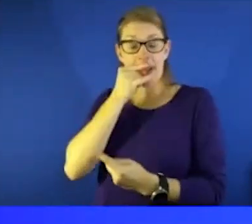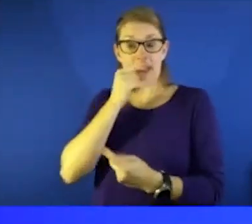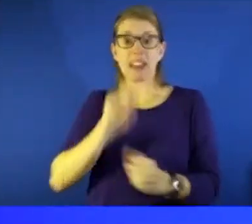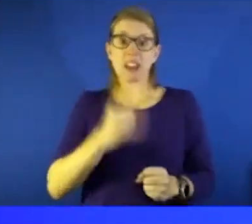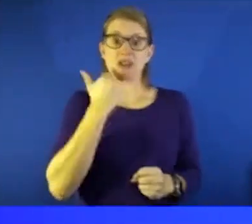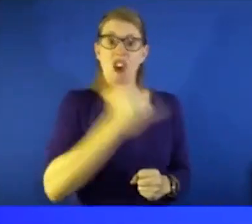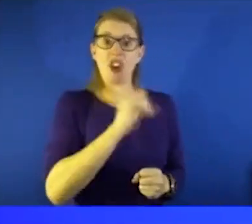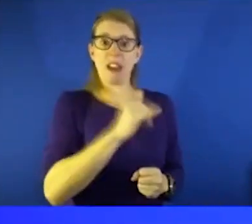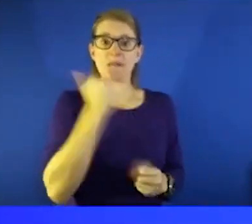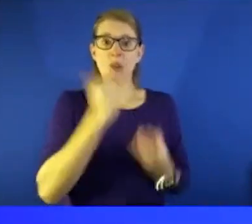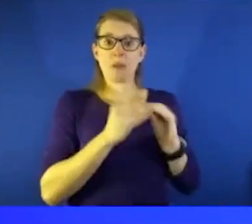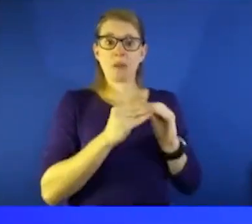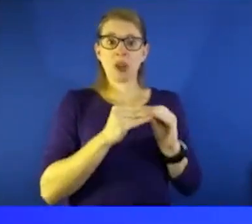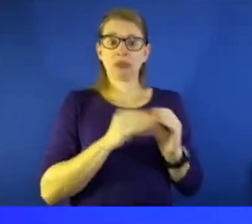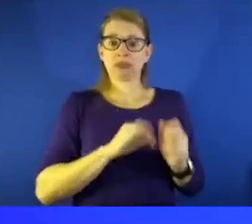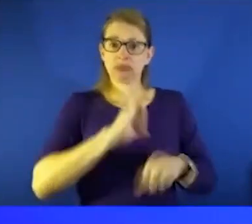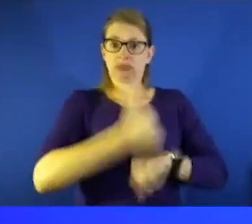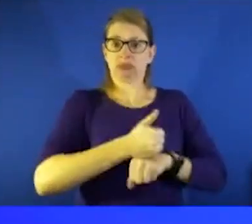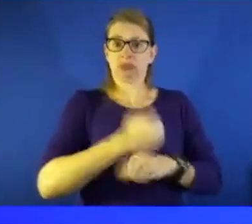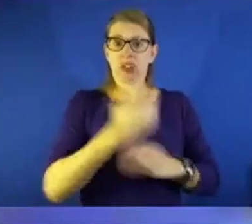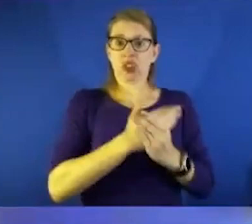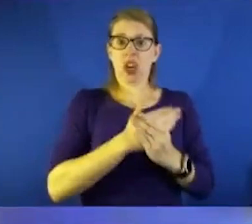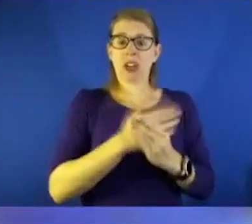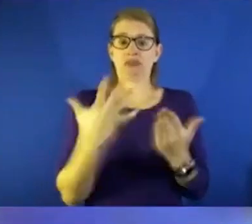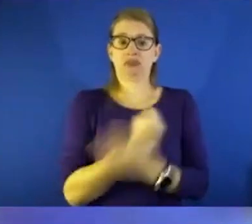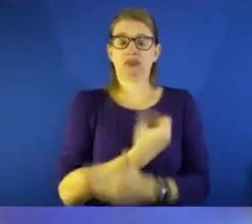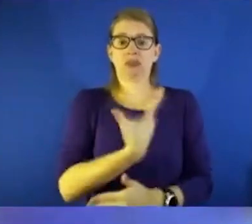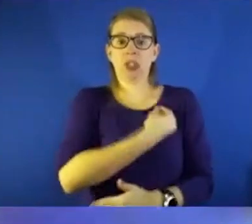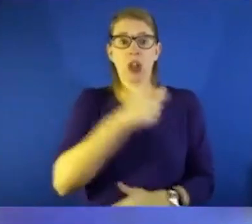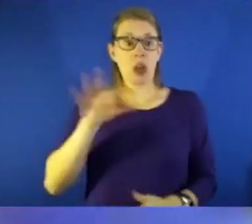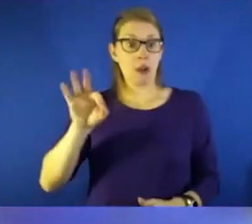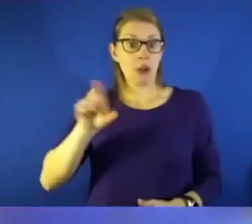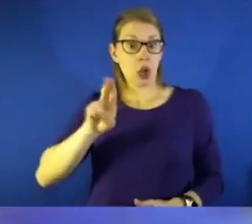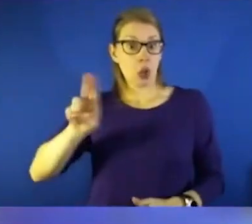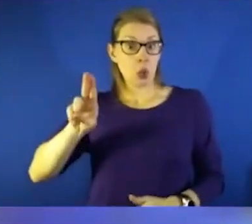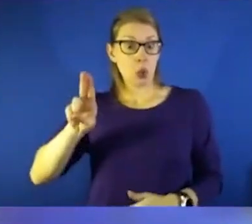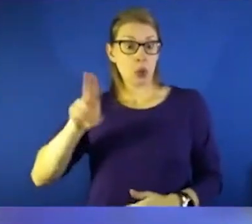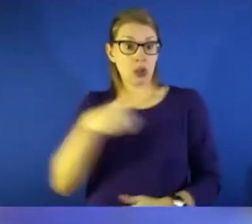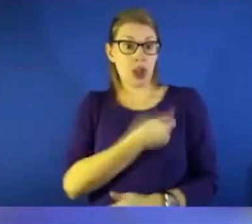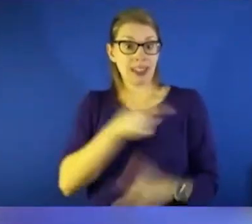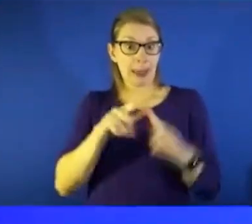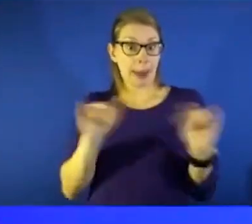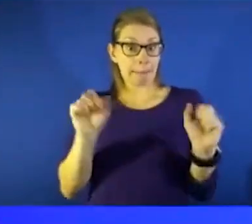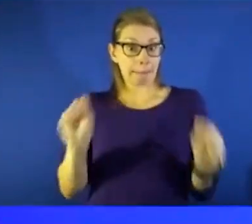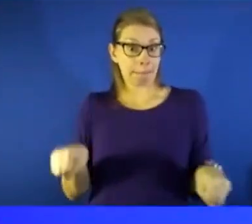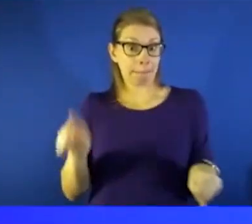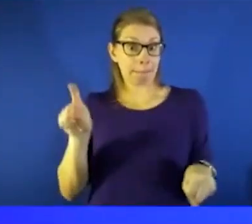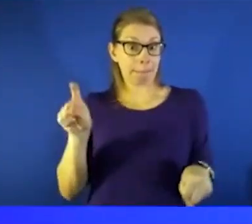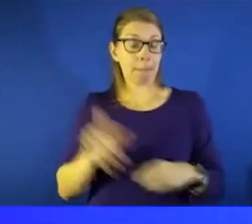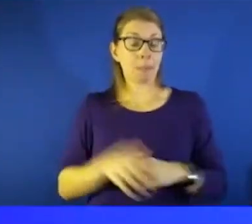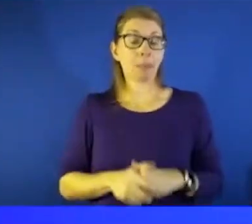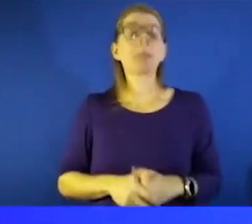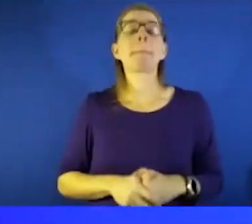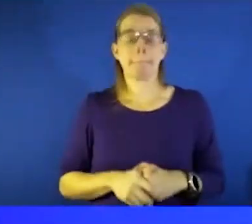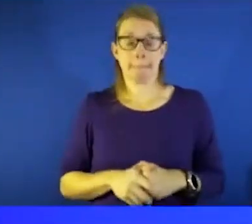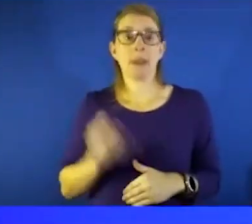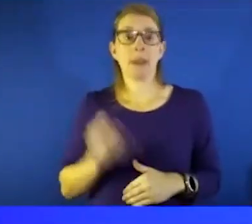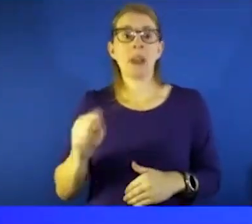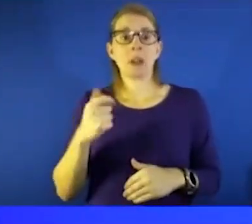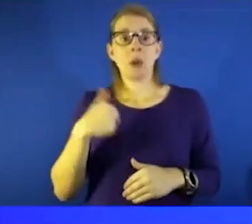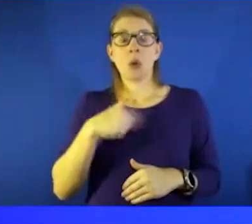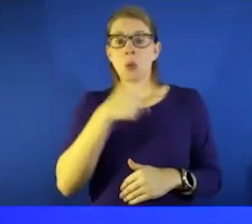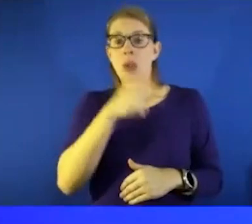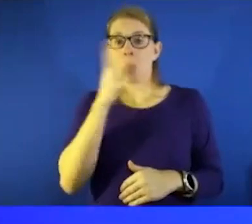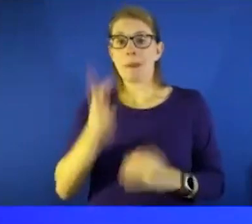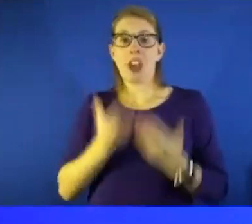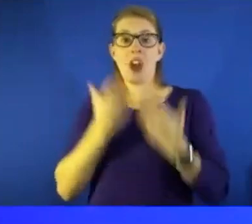chart and get in to get vaccinated. What about flu shots? Can they get them at the same time? Yes, so we will be offering flu shots as well. So if